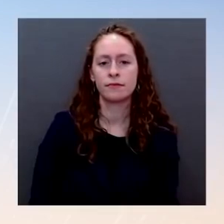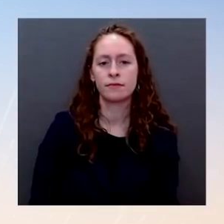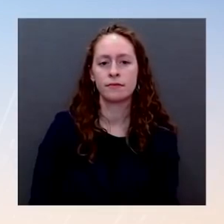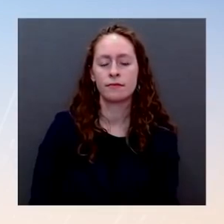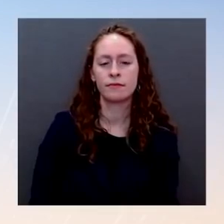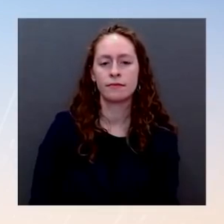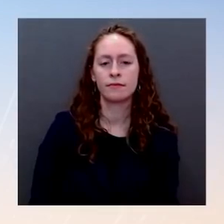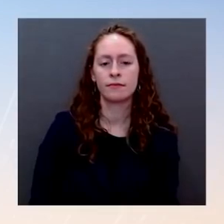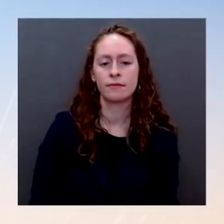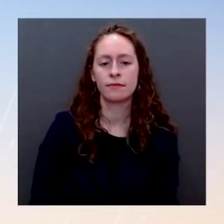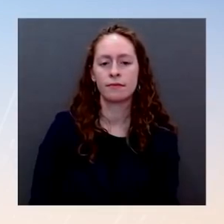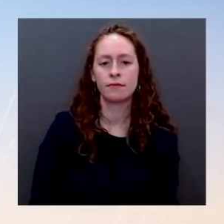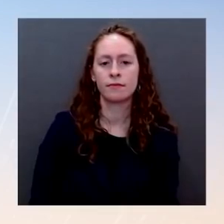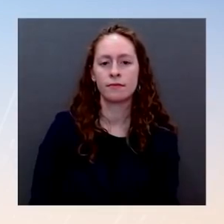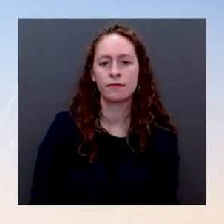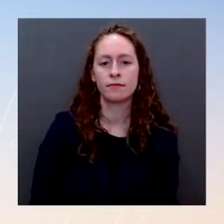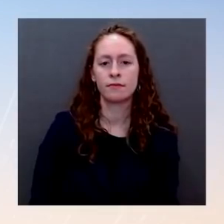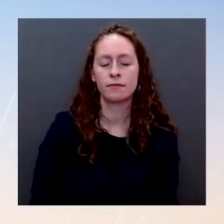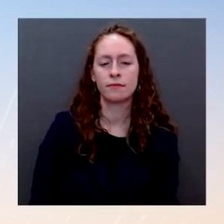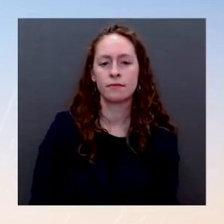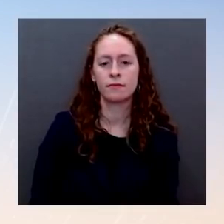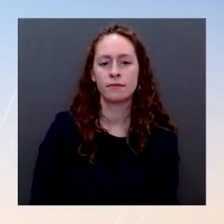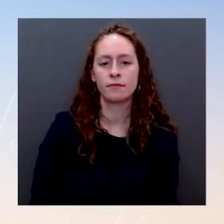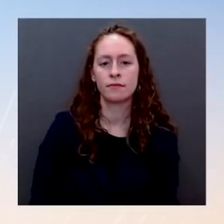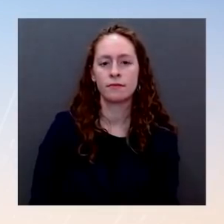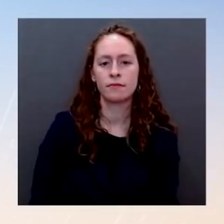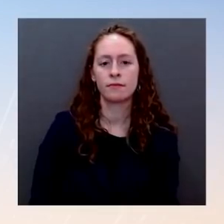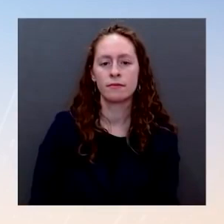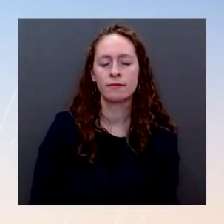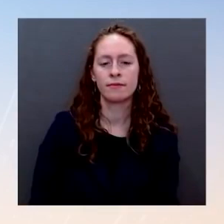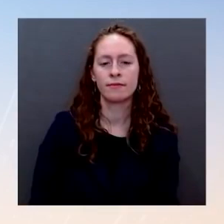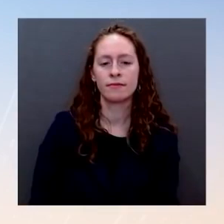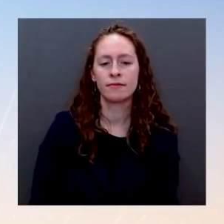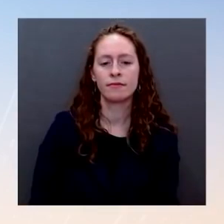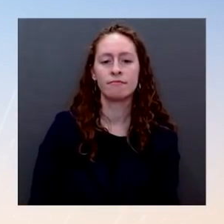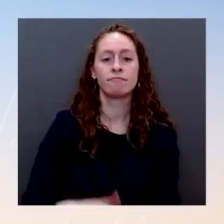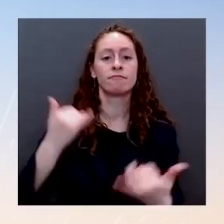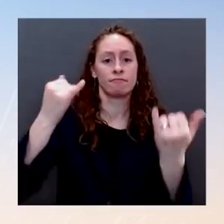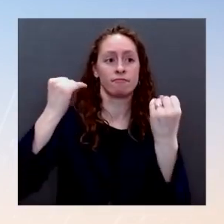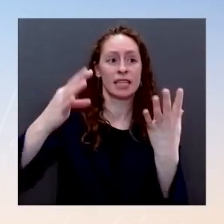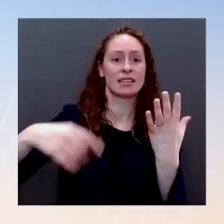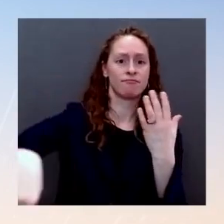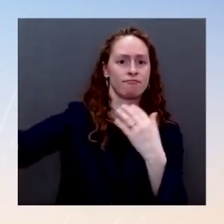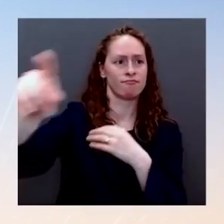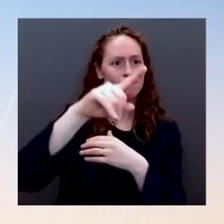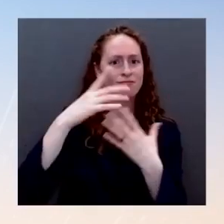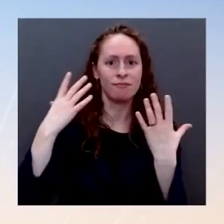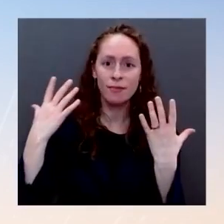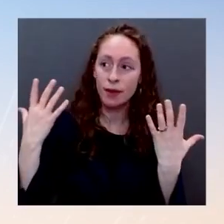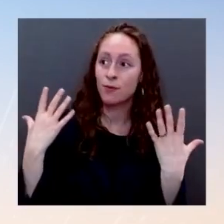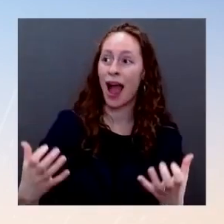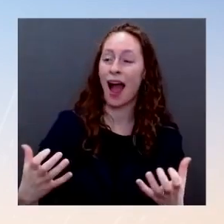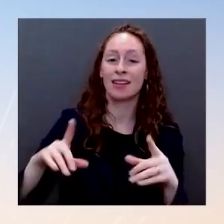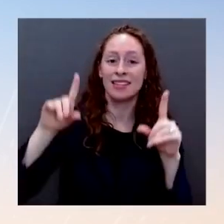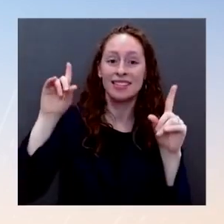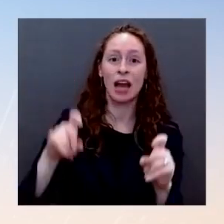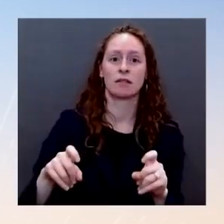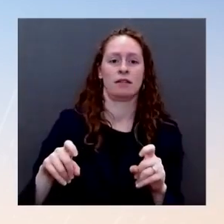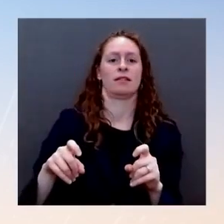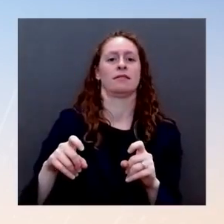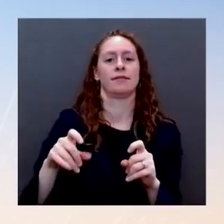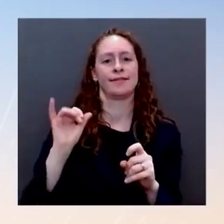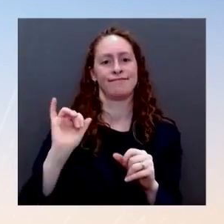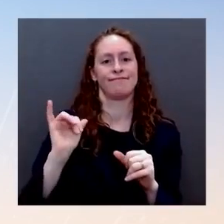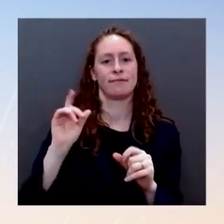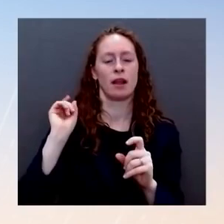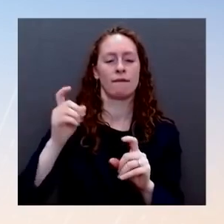this expanded capacity, what is your advice to people who may be going back to college and want to take a test, or they want to go see their grandparents, or whatever it might be? If